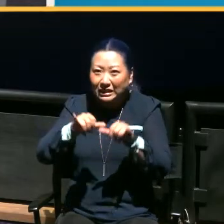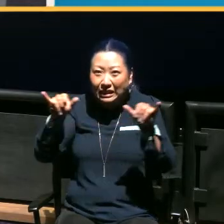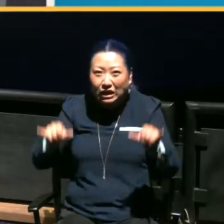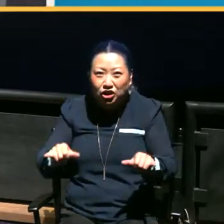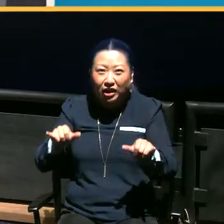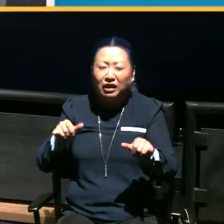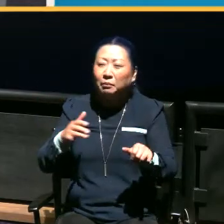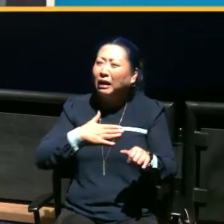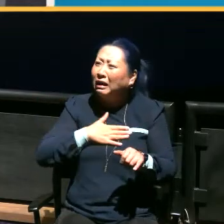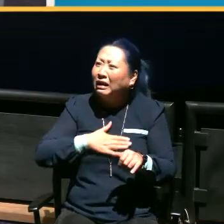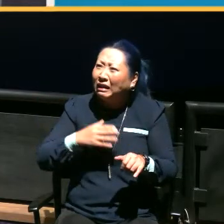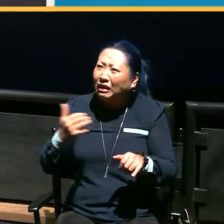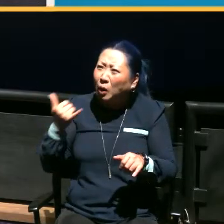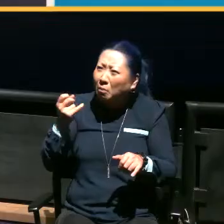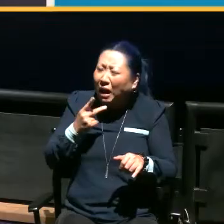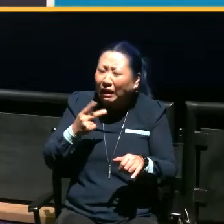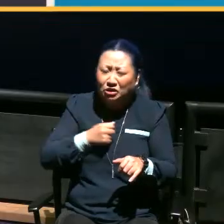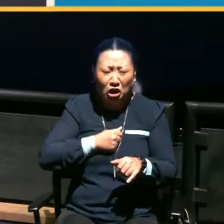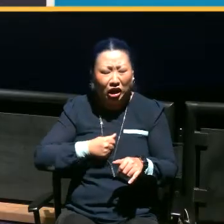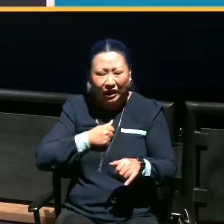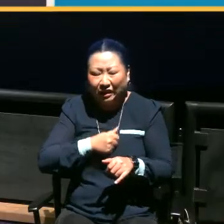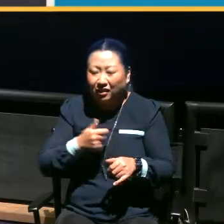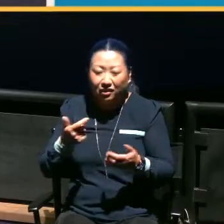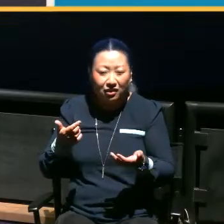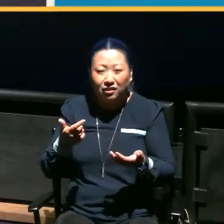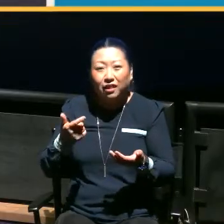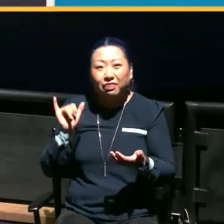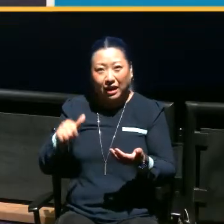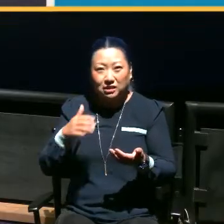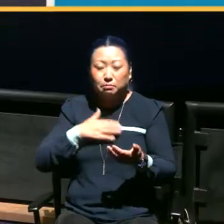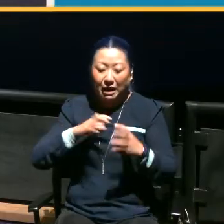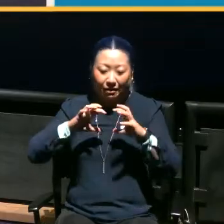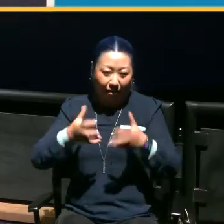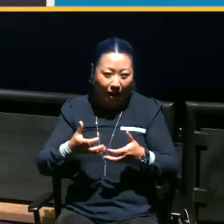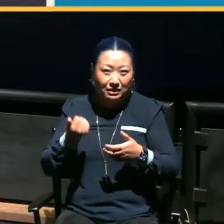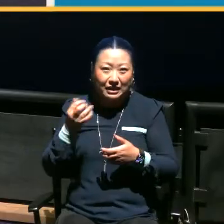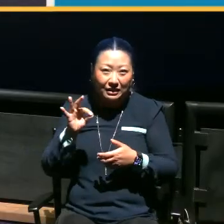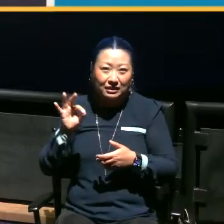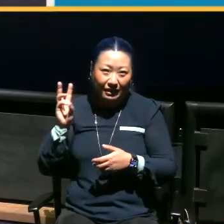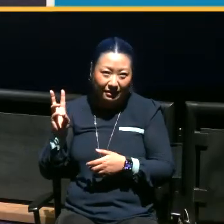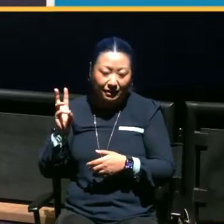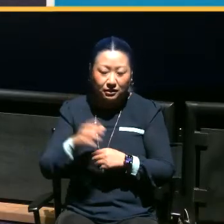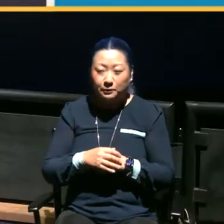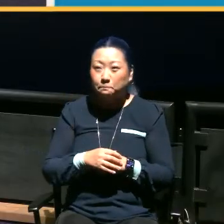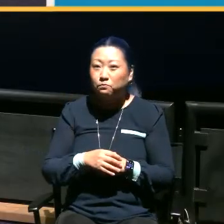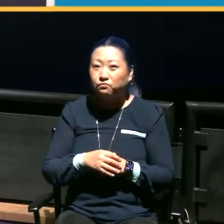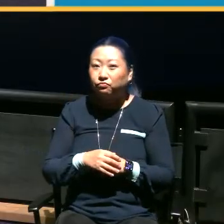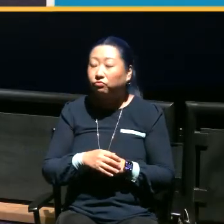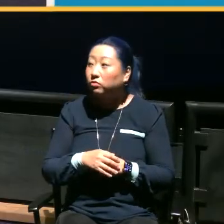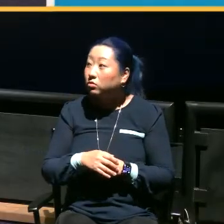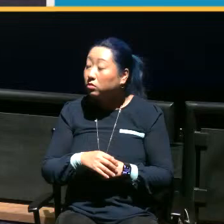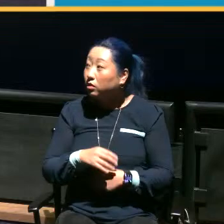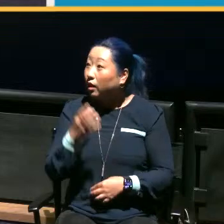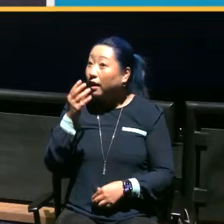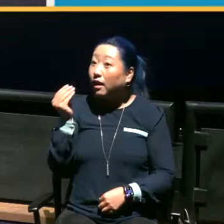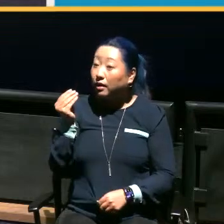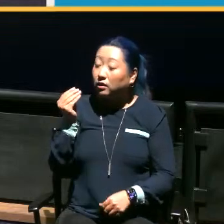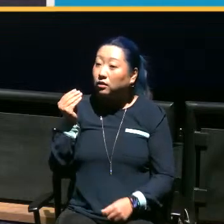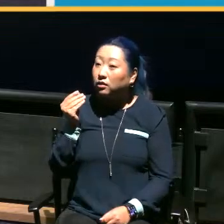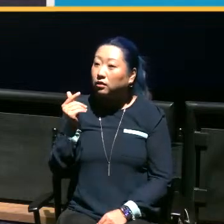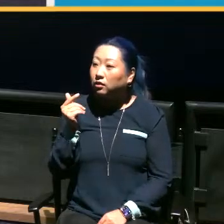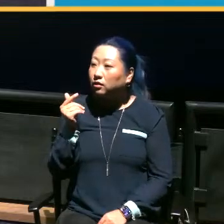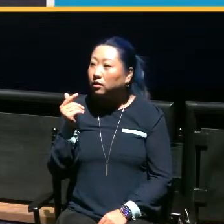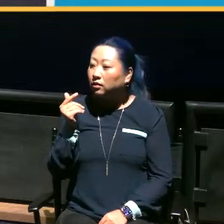back. I'm sorry." So anyway, but that's my astronaut class of 1996. When